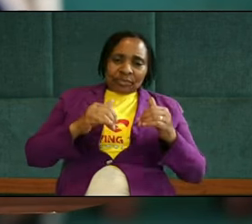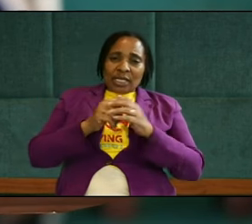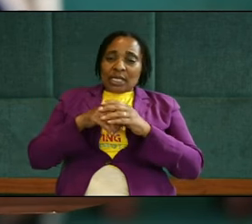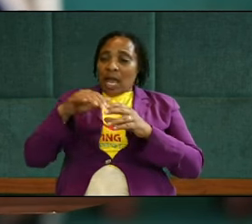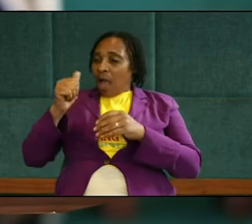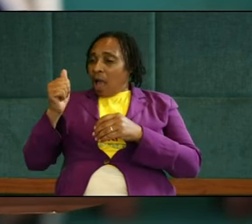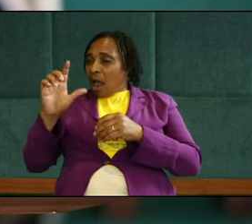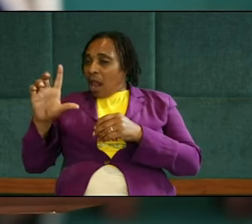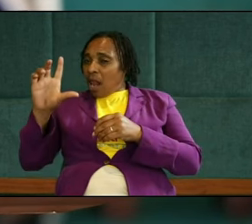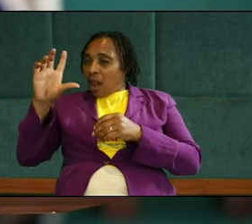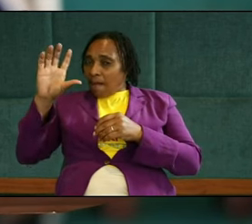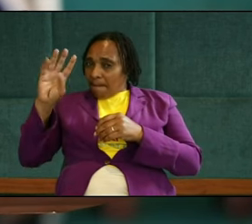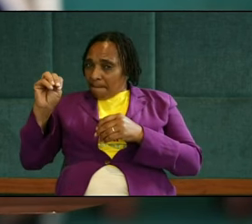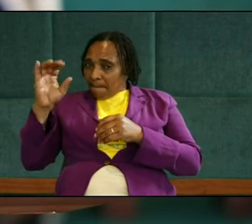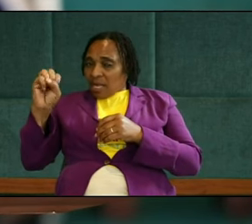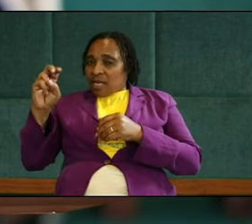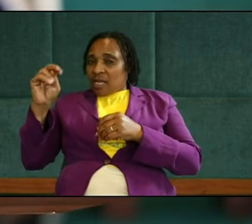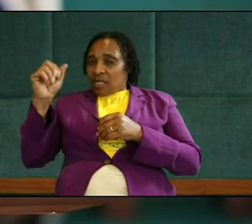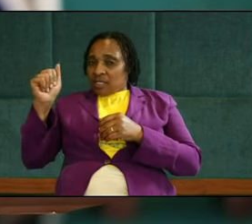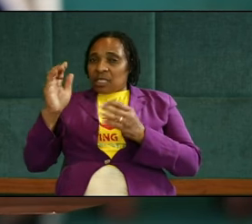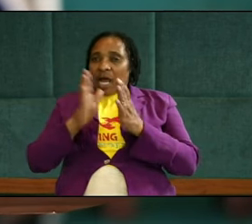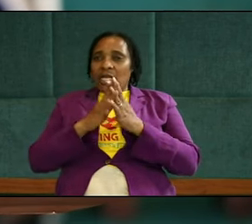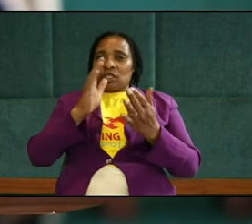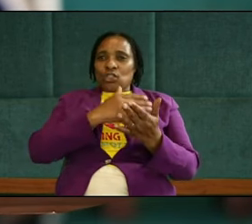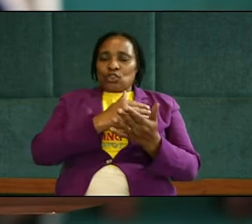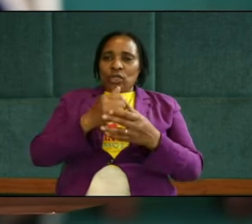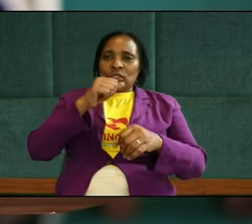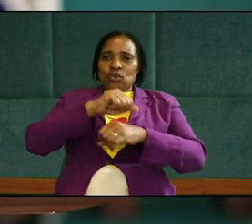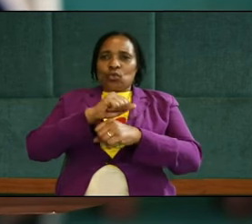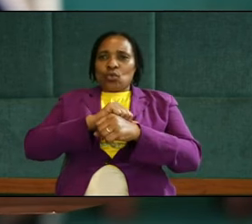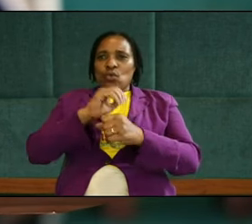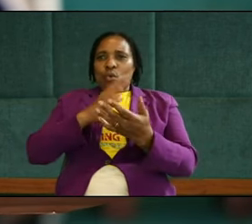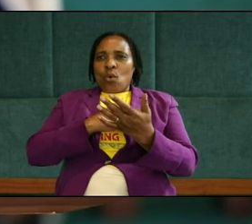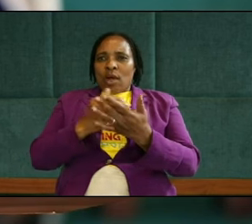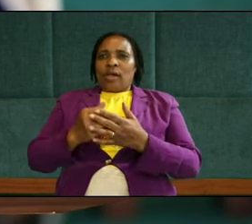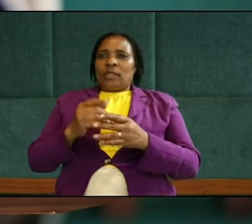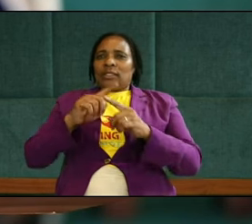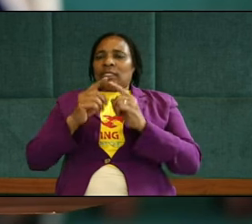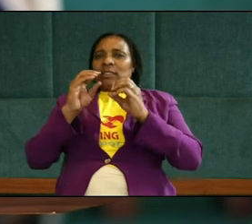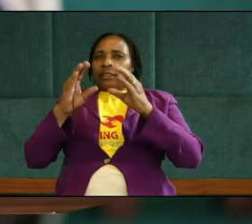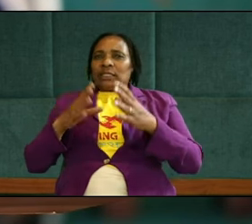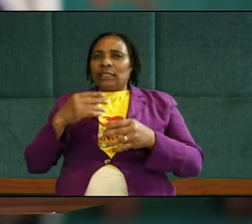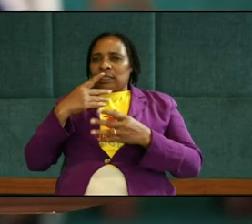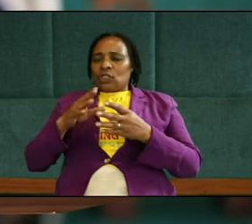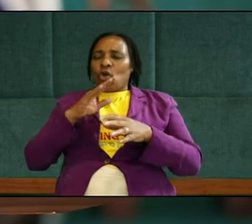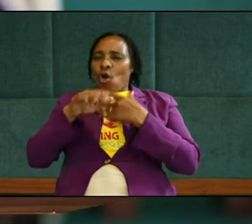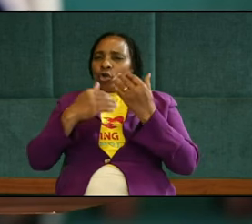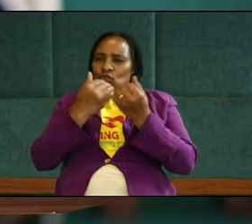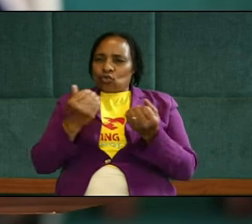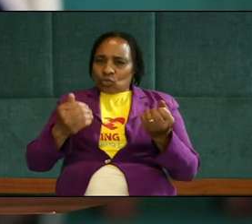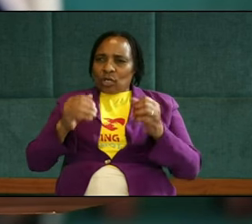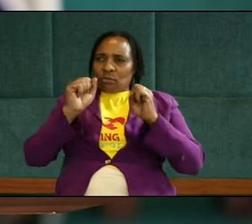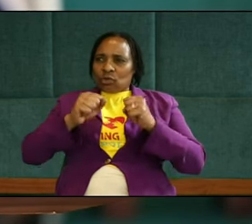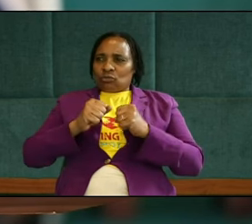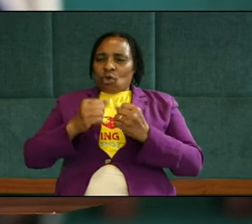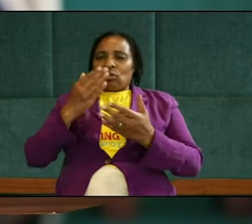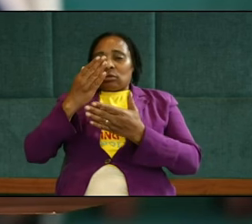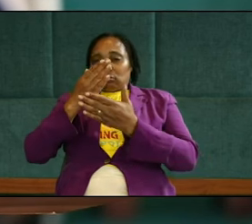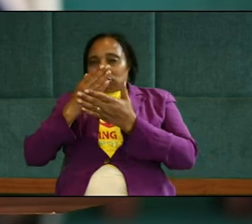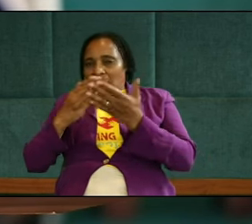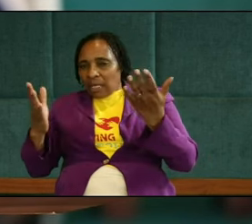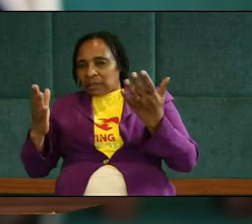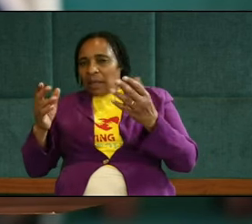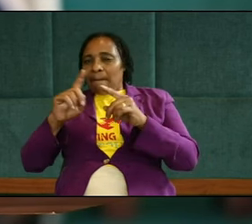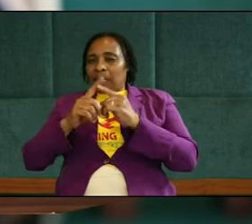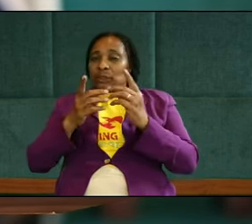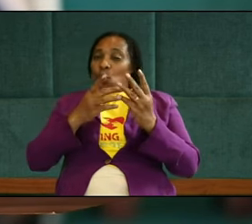sing an Armenian song with the school choir. Teacher said that all children will have to take part, but the talent show will be